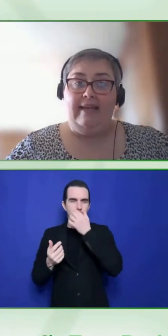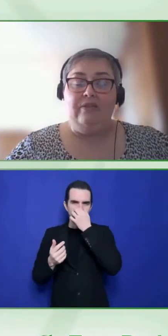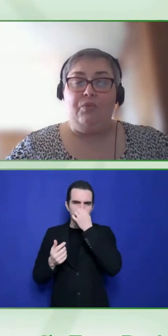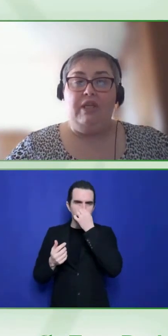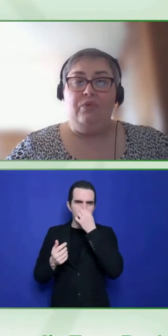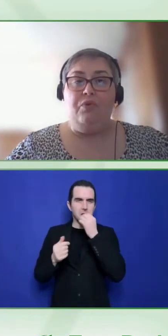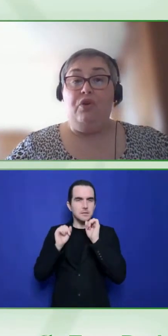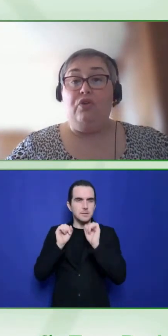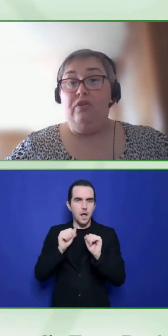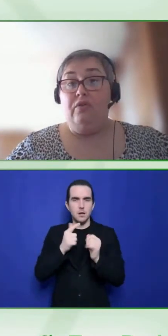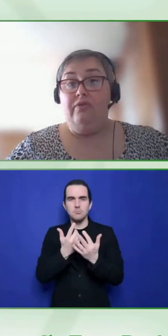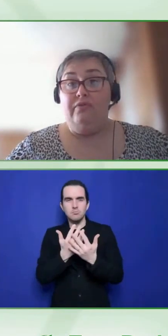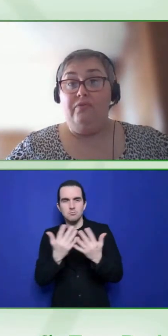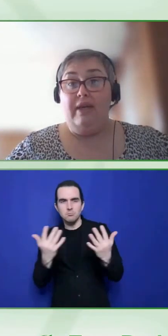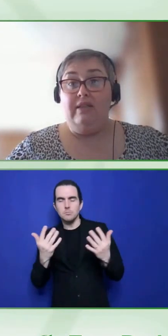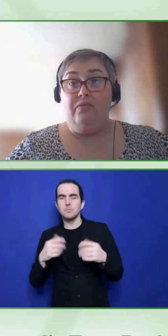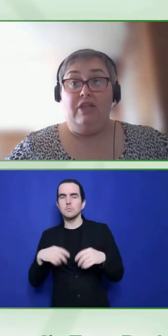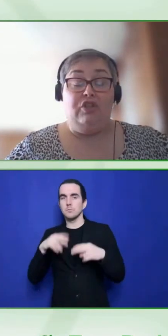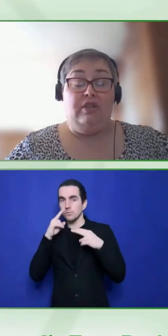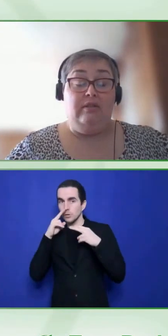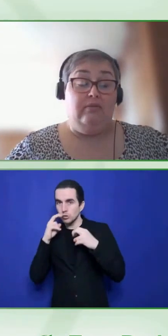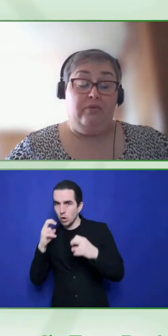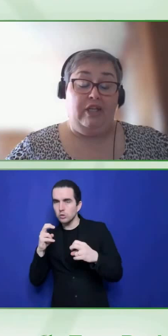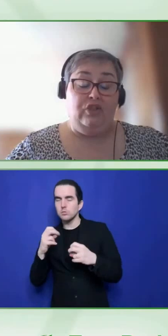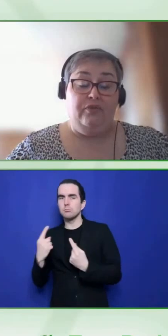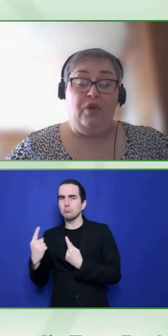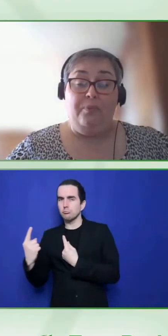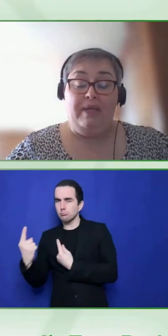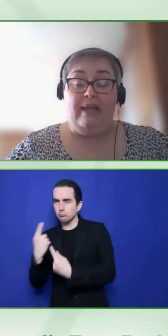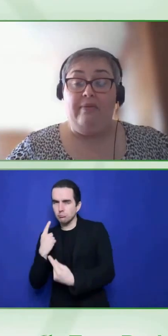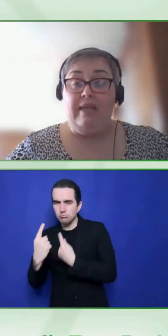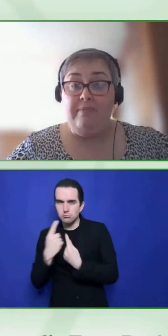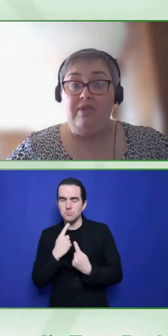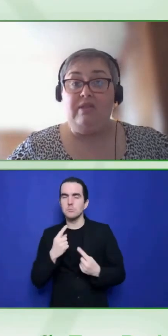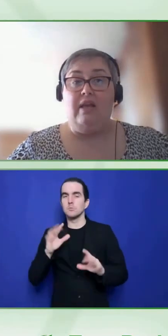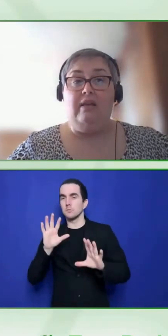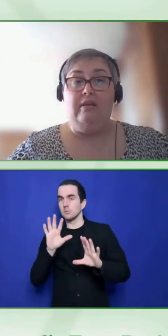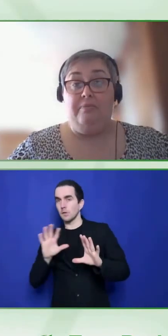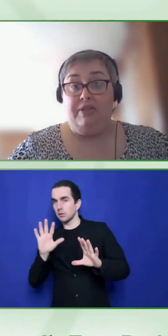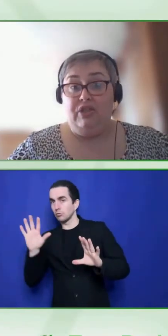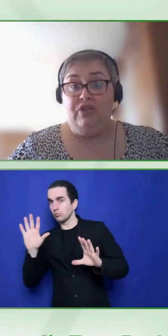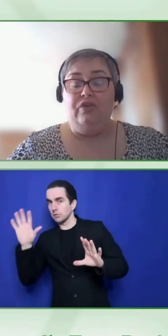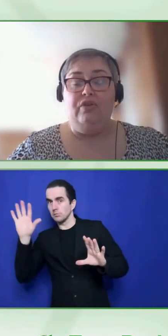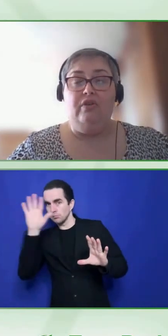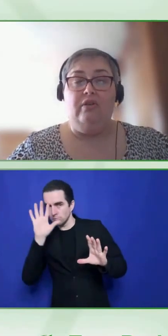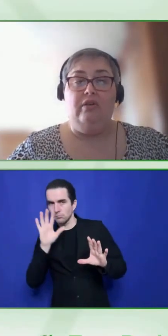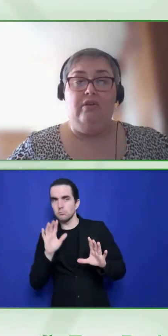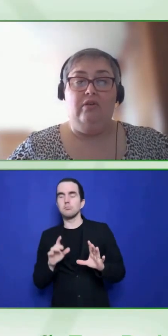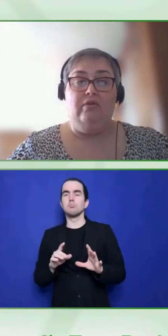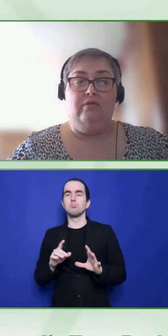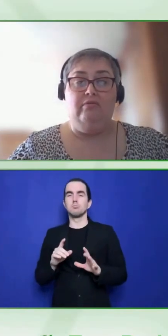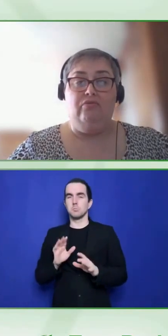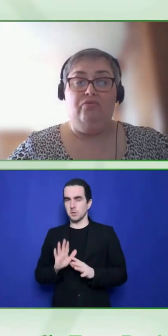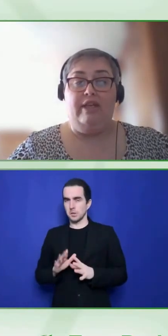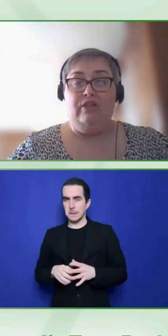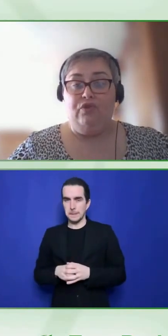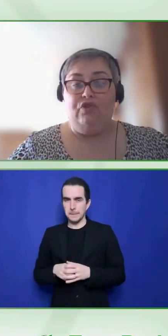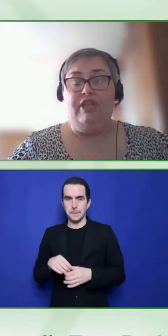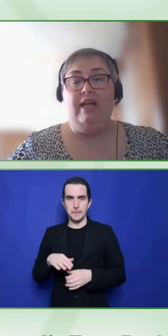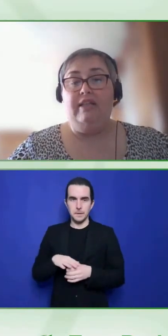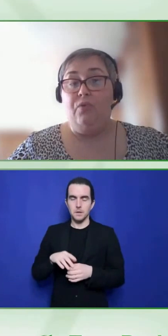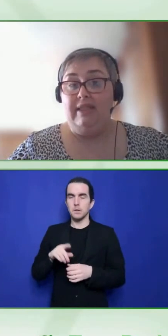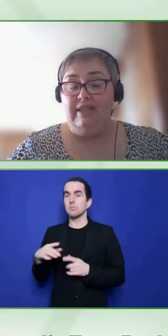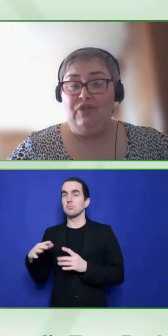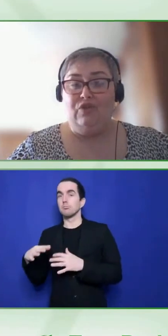Next slide. We work on a wide range of topics and themes, in particular on right